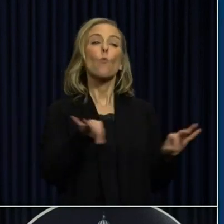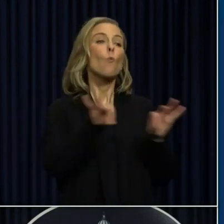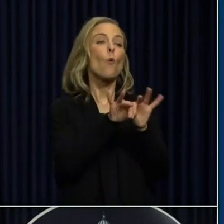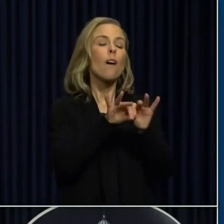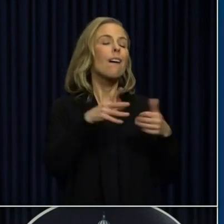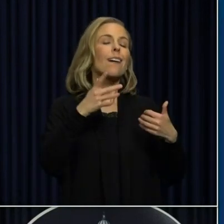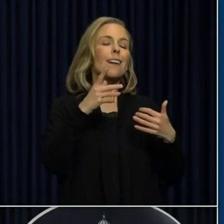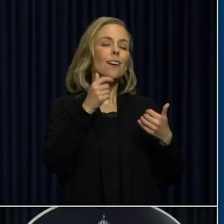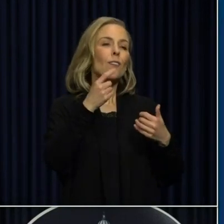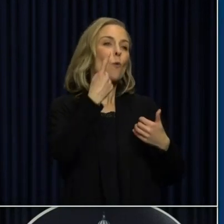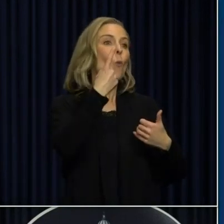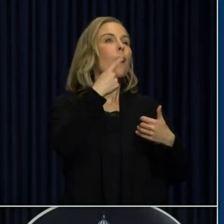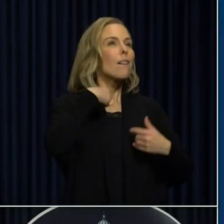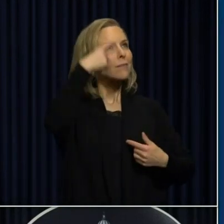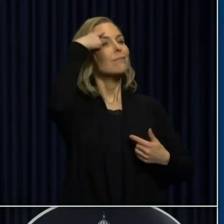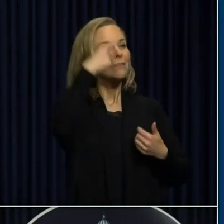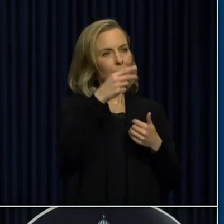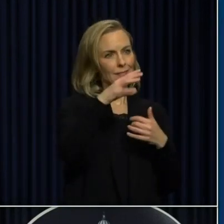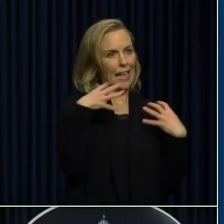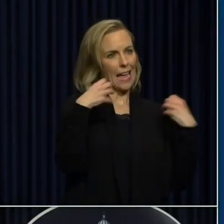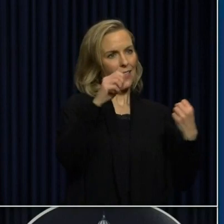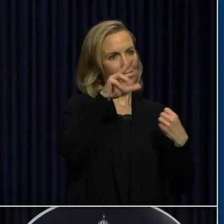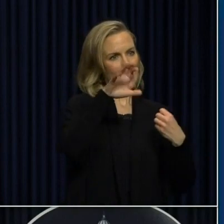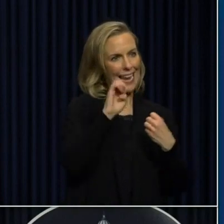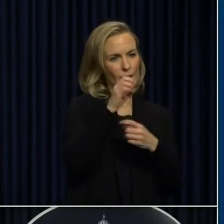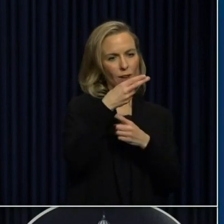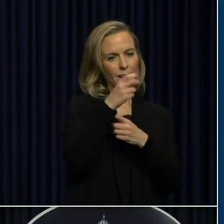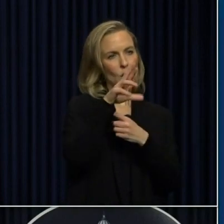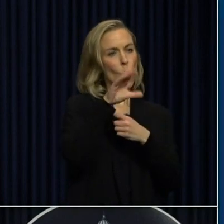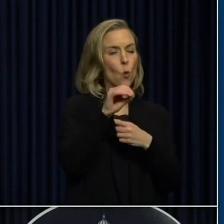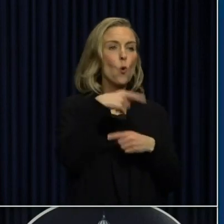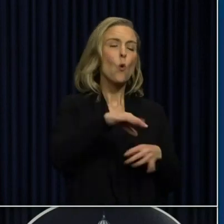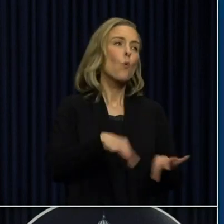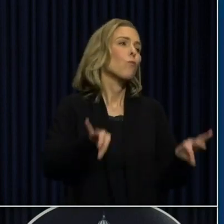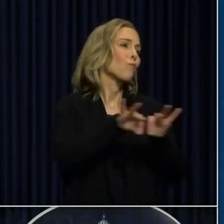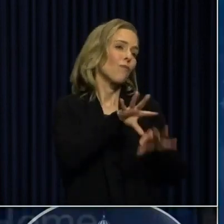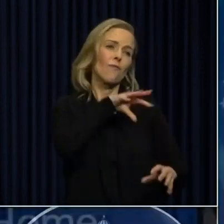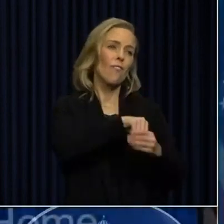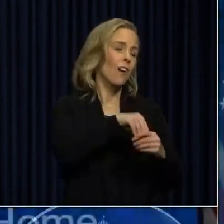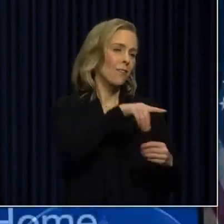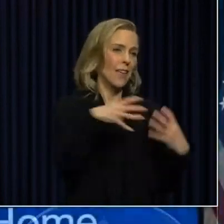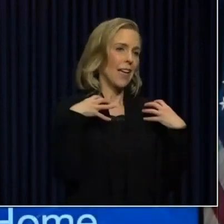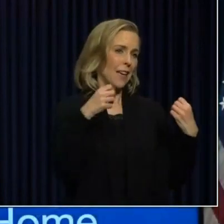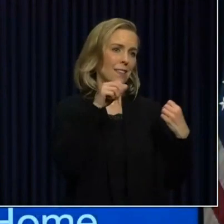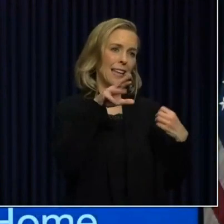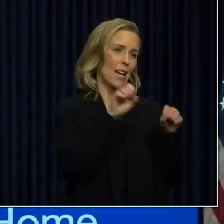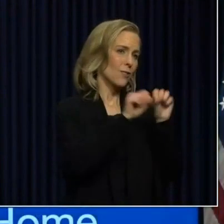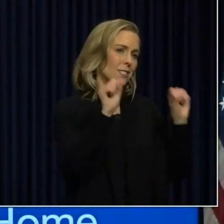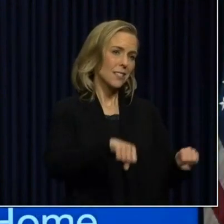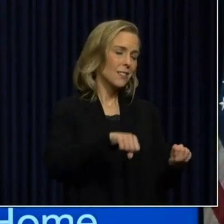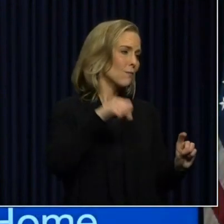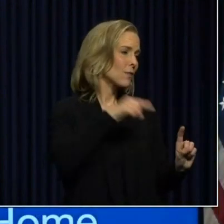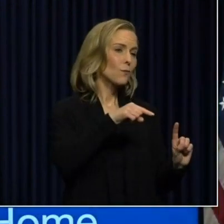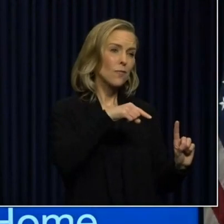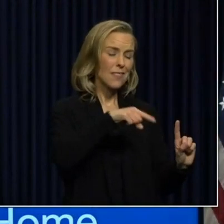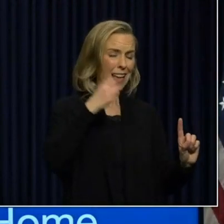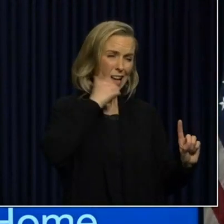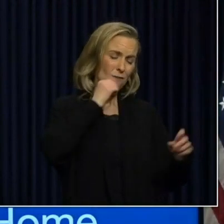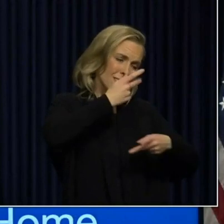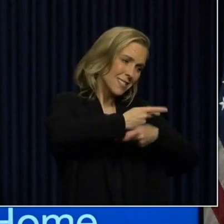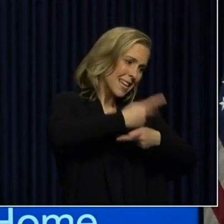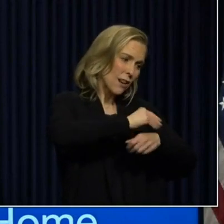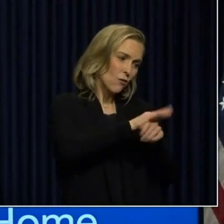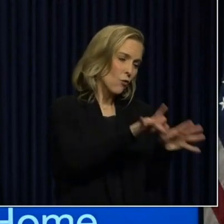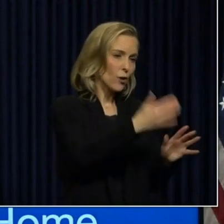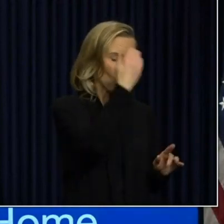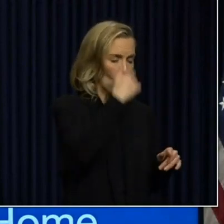involved in that system that's helped taking care of our COVID-19 patients that know every day that they could be